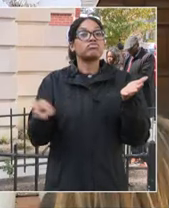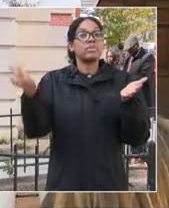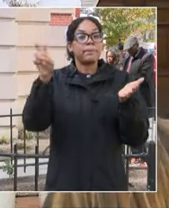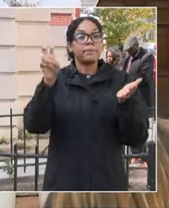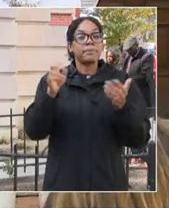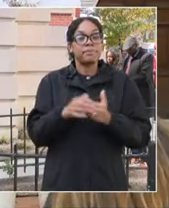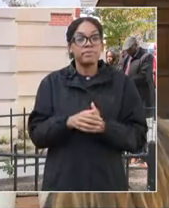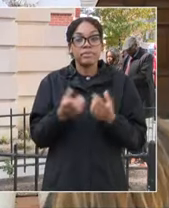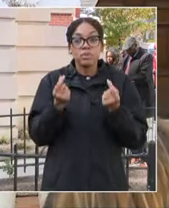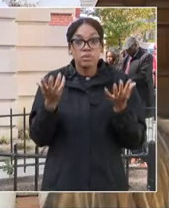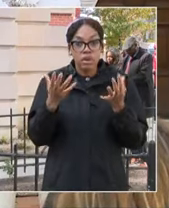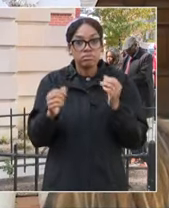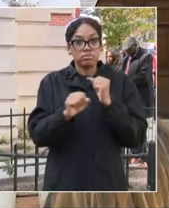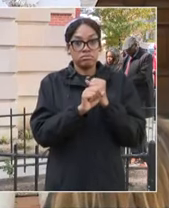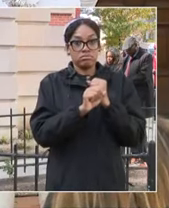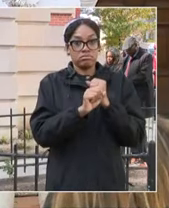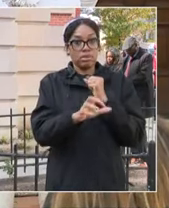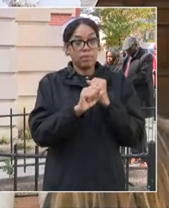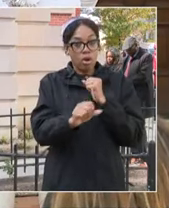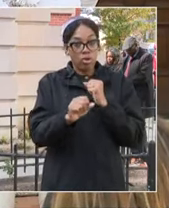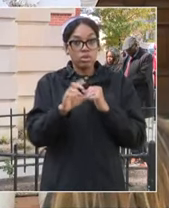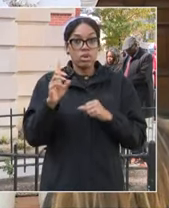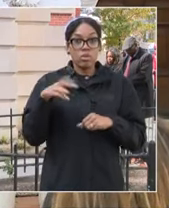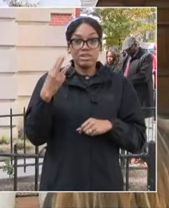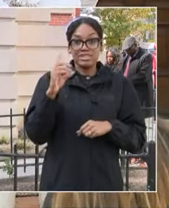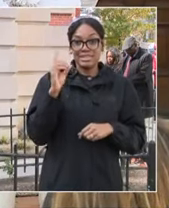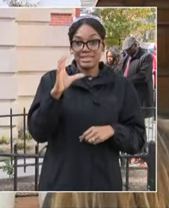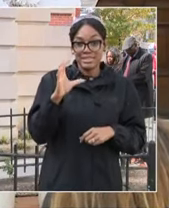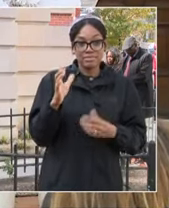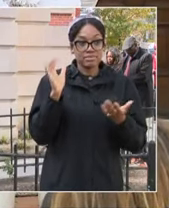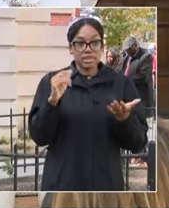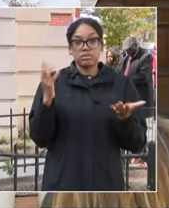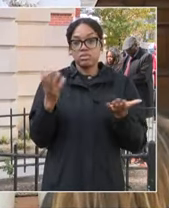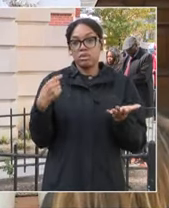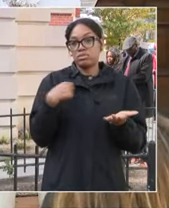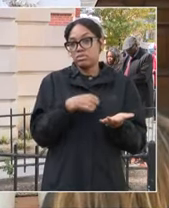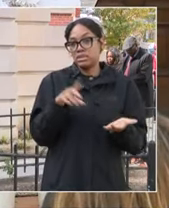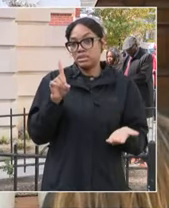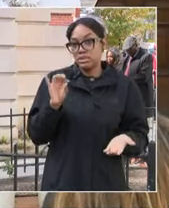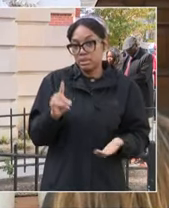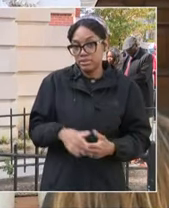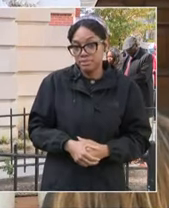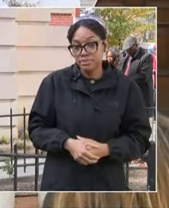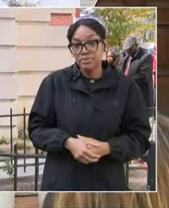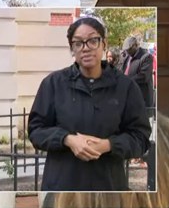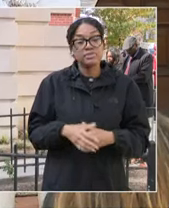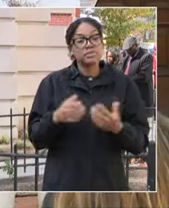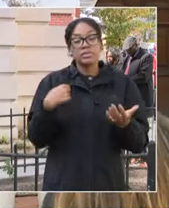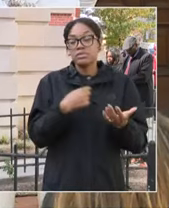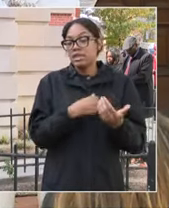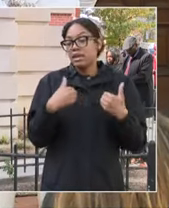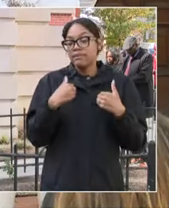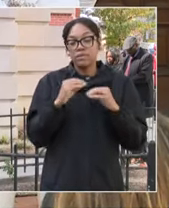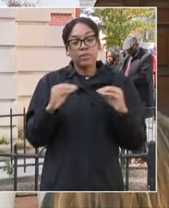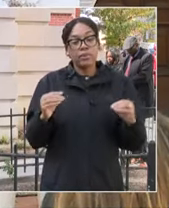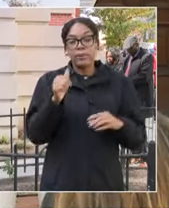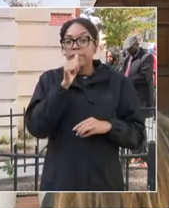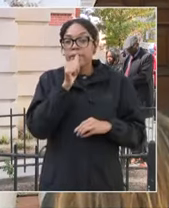D.C. in Qatar. That's what we did, and we don't have any bones about